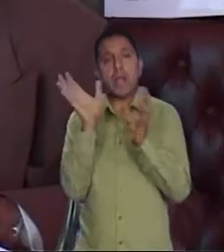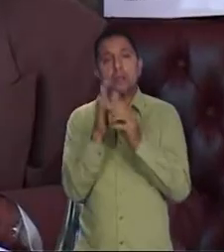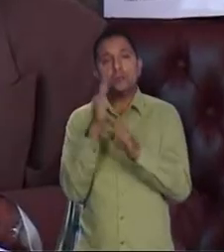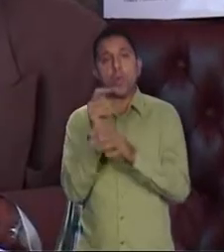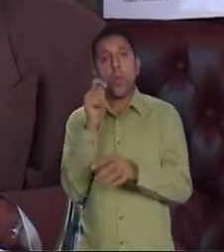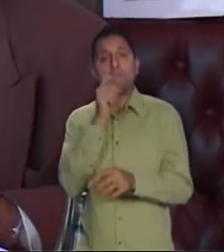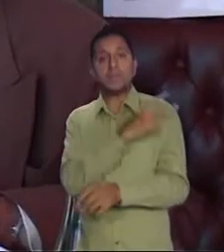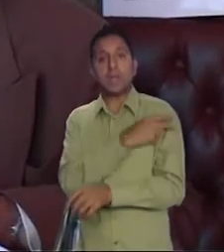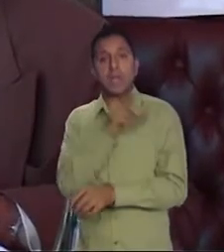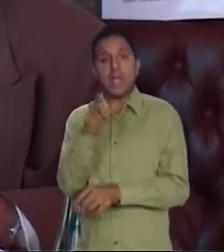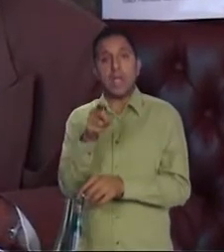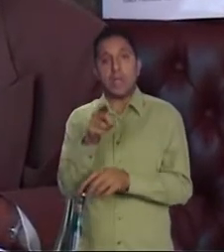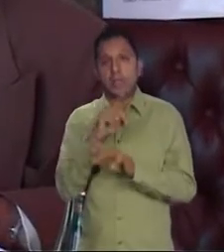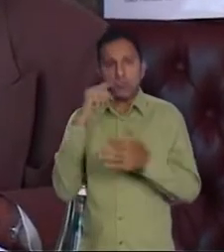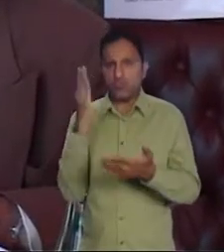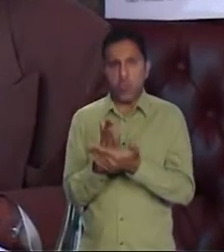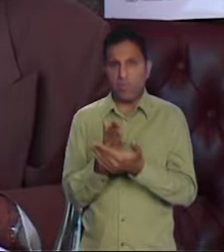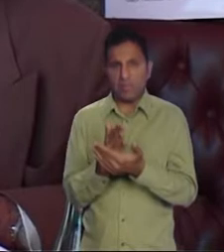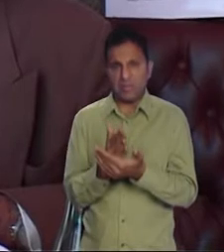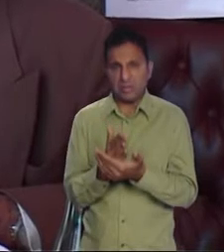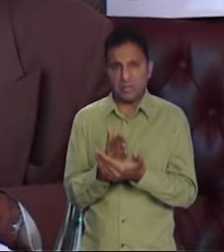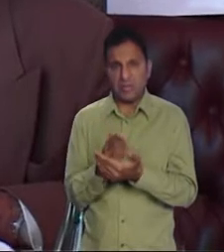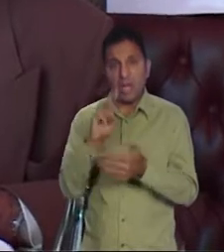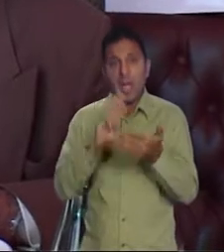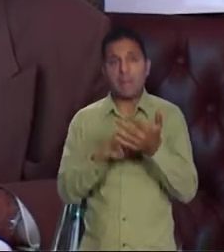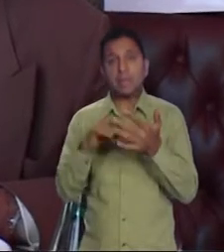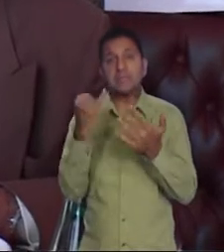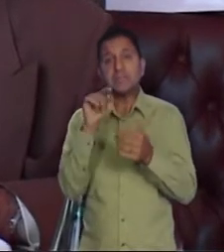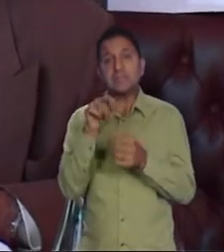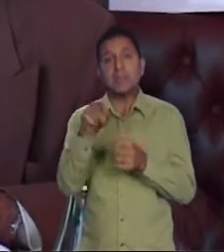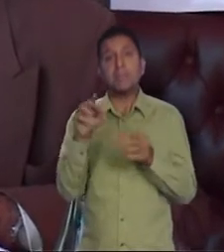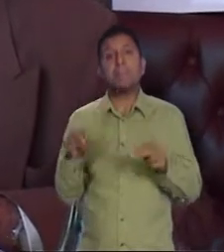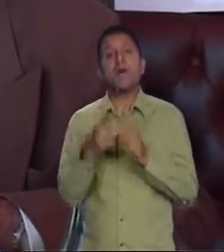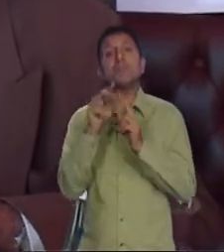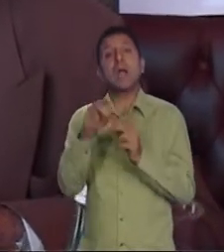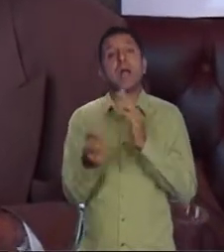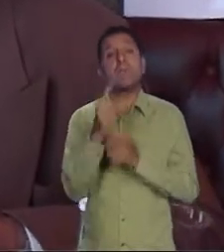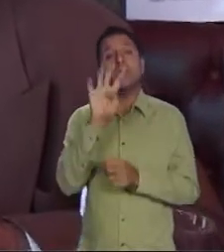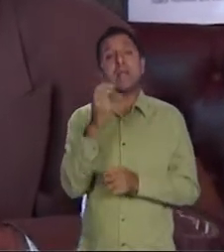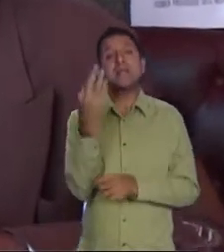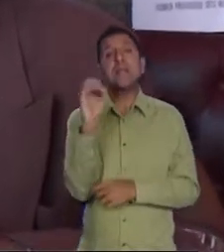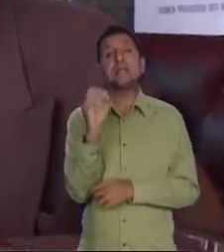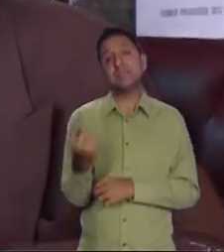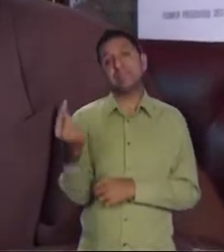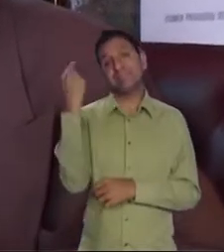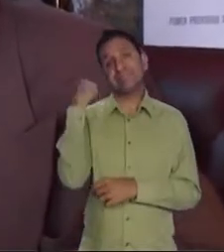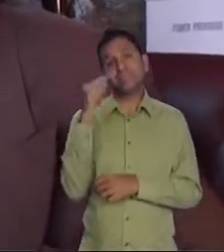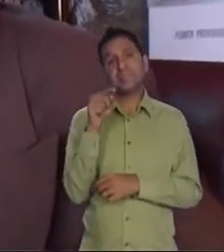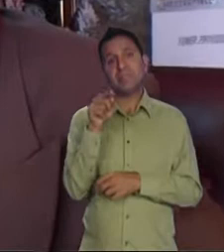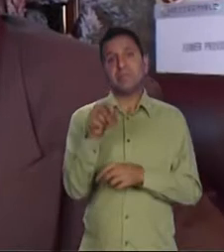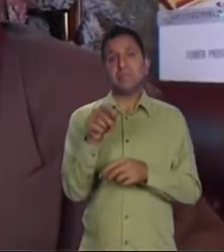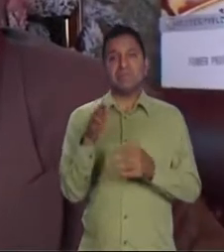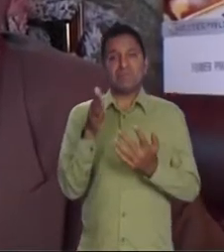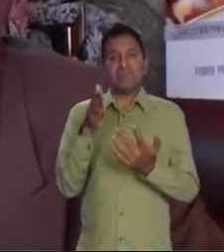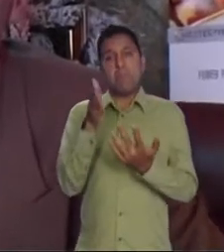The Paris case occurred in the 1980s when a middle-career MI6 officer was sent to Paris